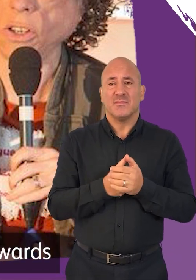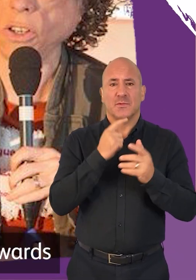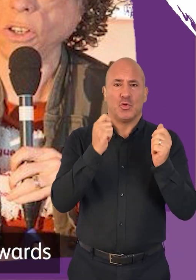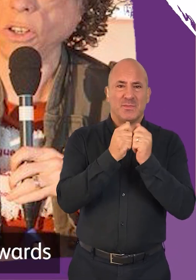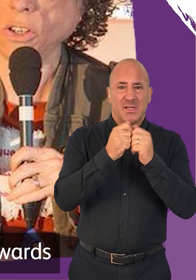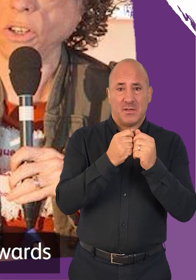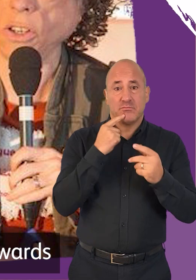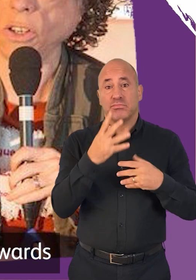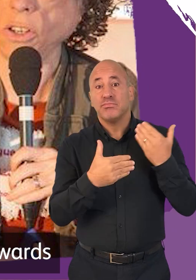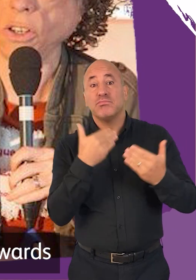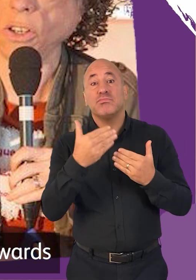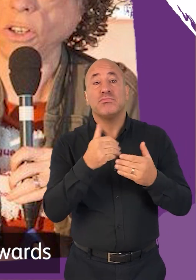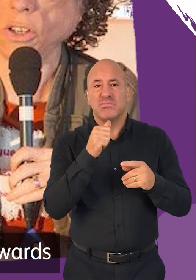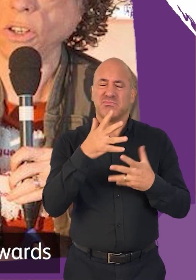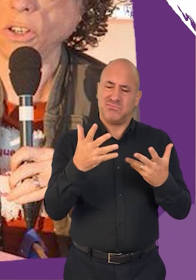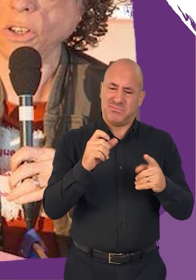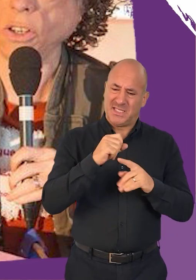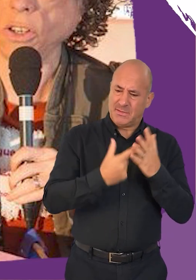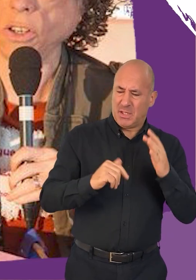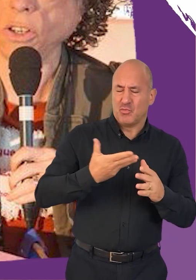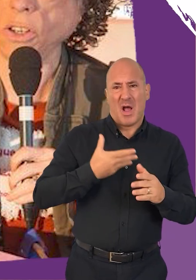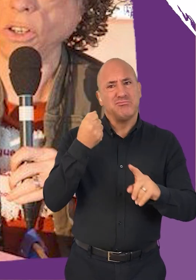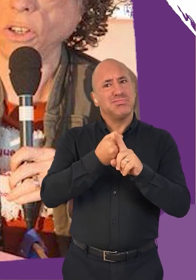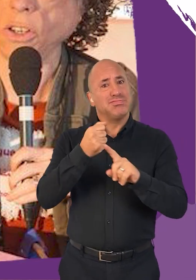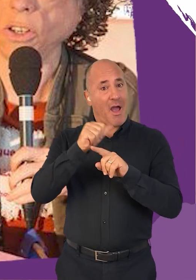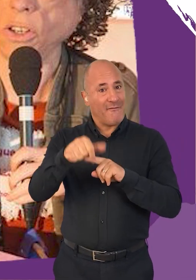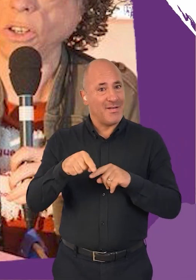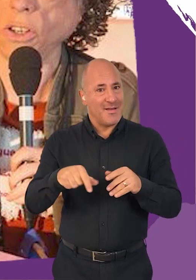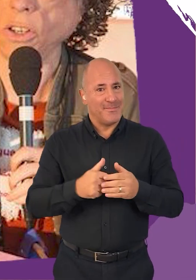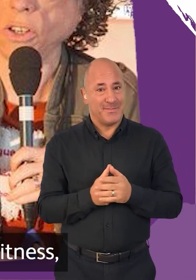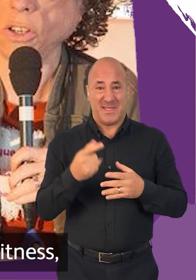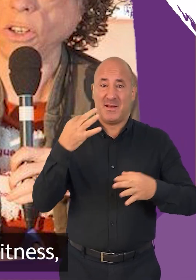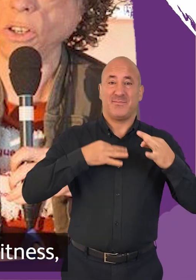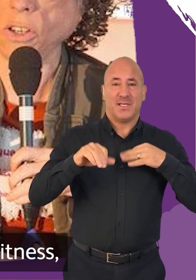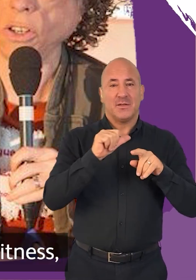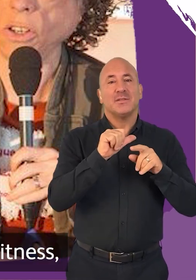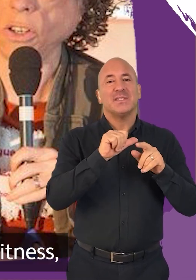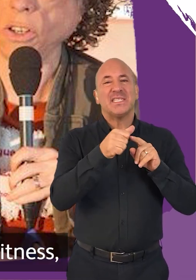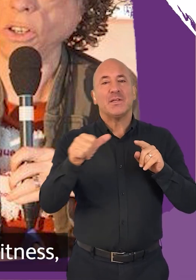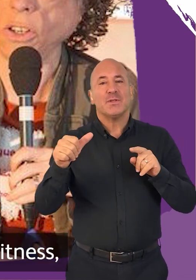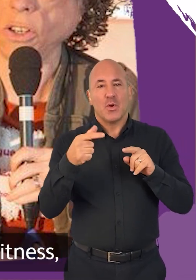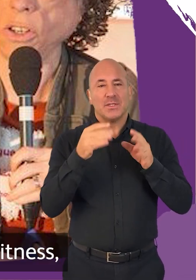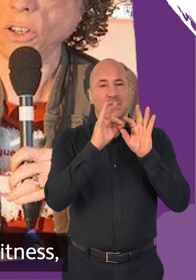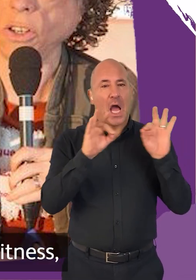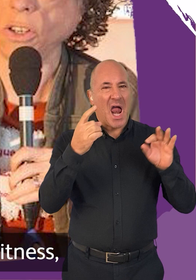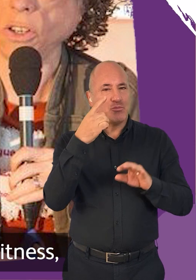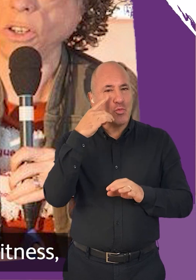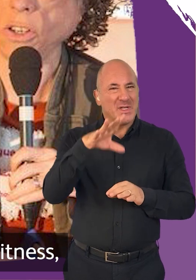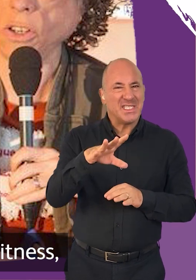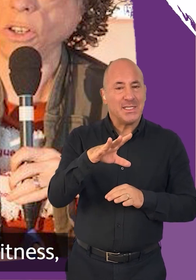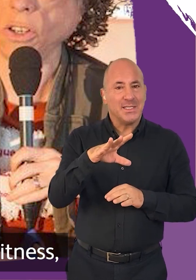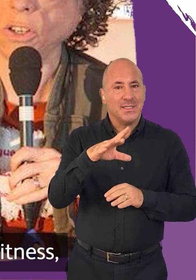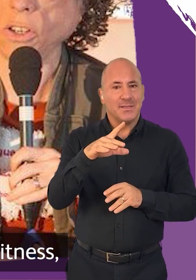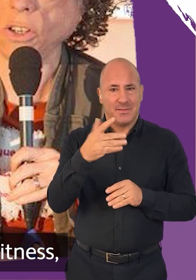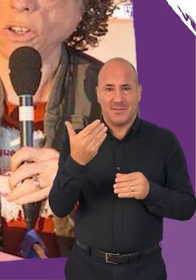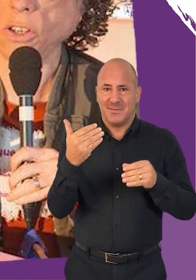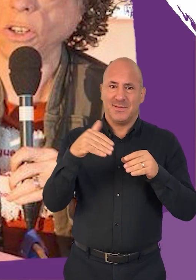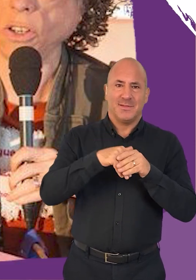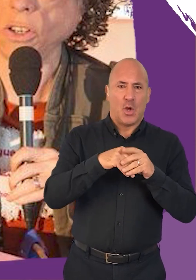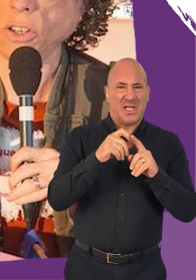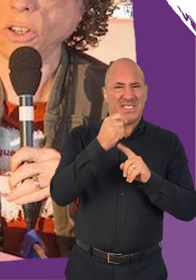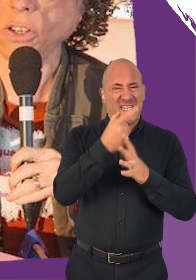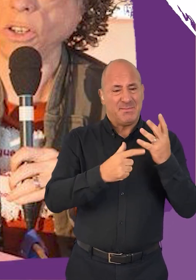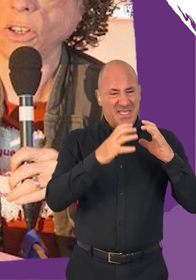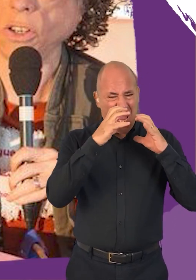has used her press appearance afterwards to call for disability rights. Liz also acted in the drama series Silent Witness, where